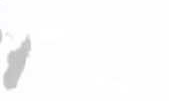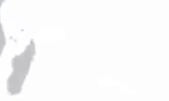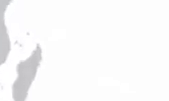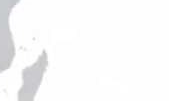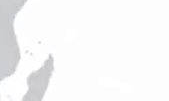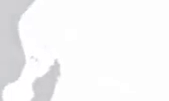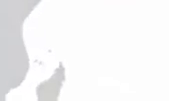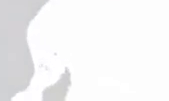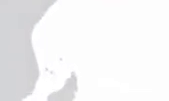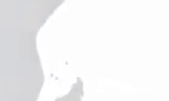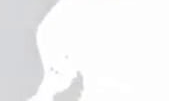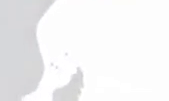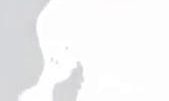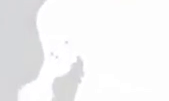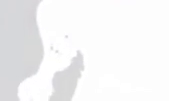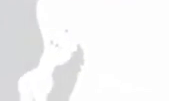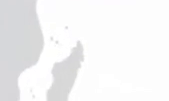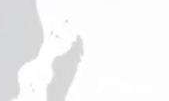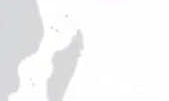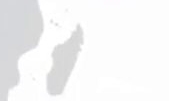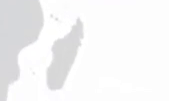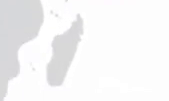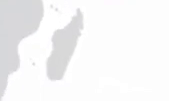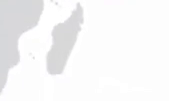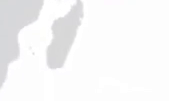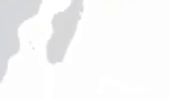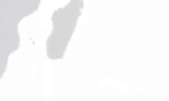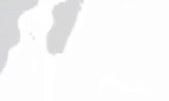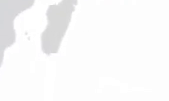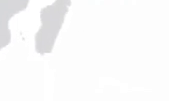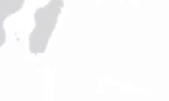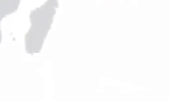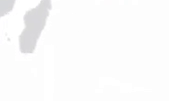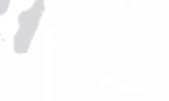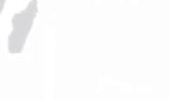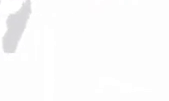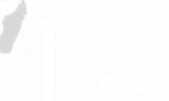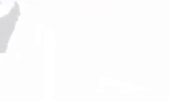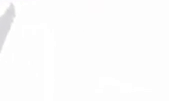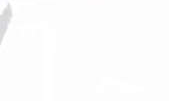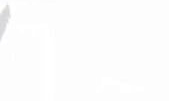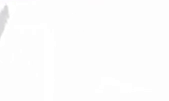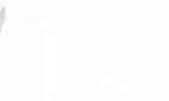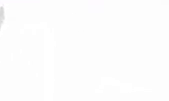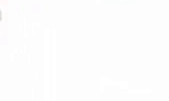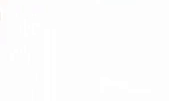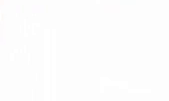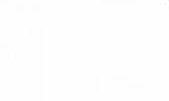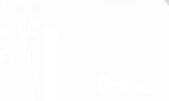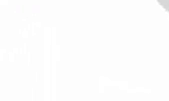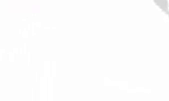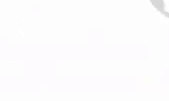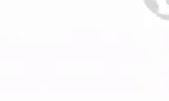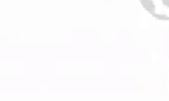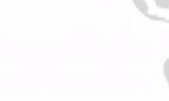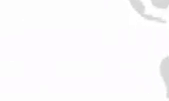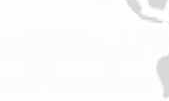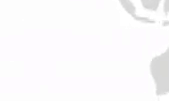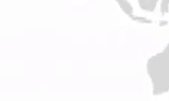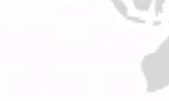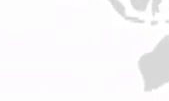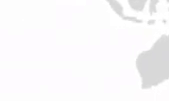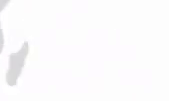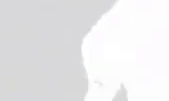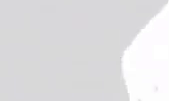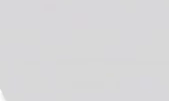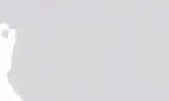If you want to receive monies from UK, Europe, USA, Canada, Switzerland, and the rest of the world, Supersonic's money transfer has